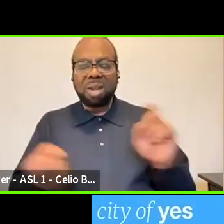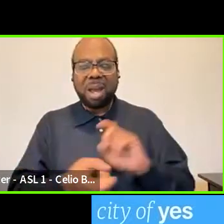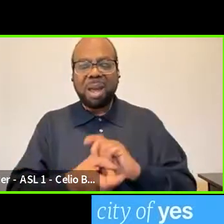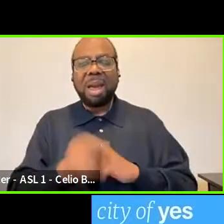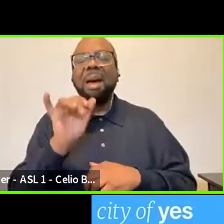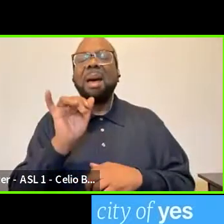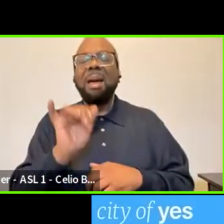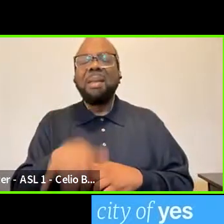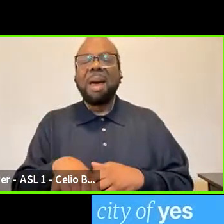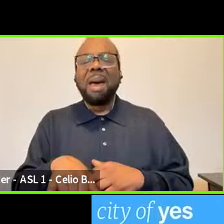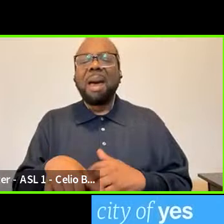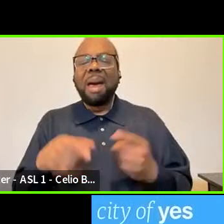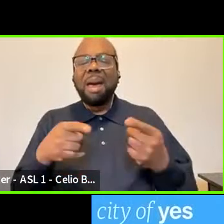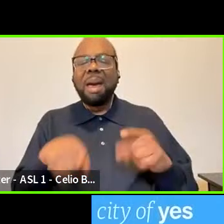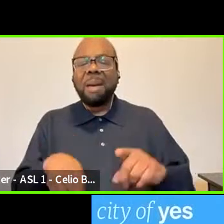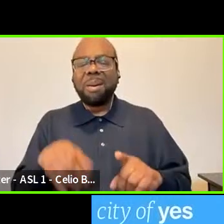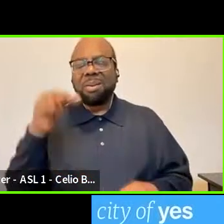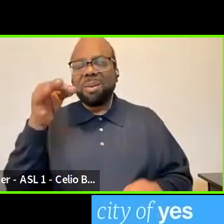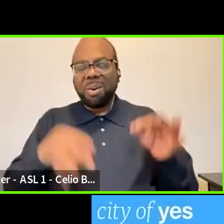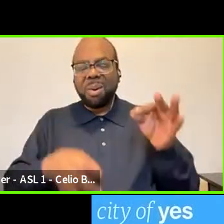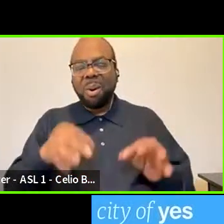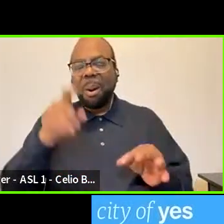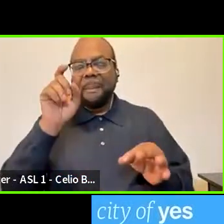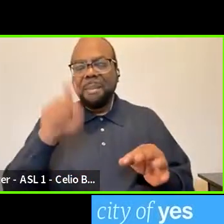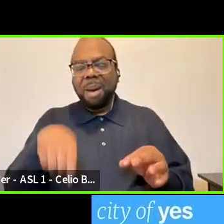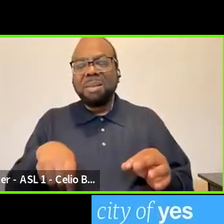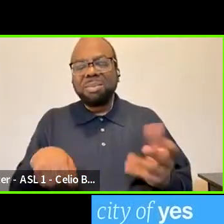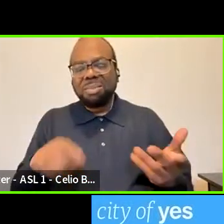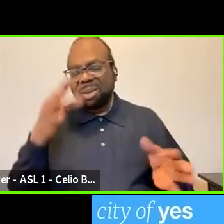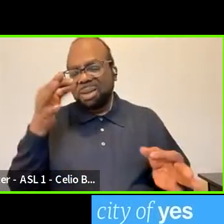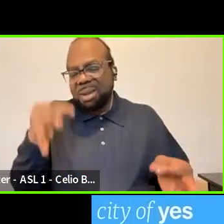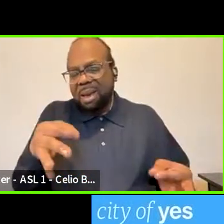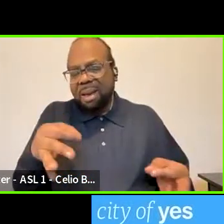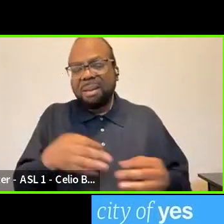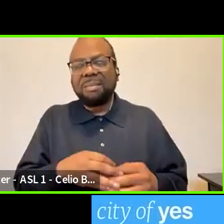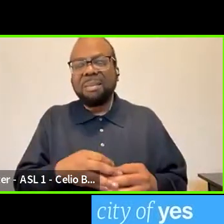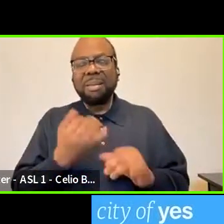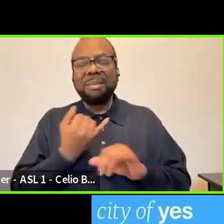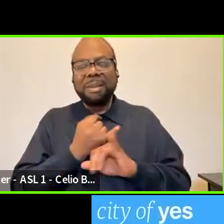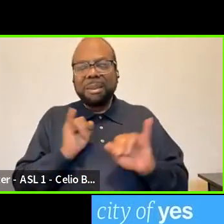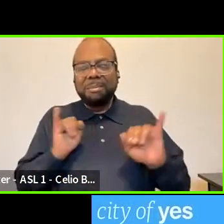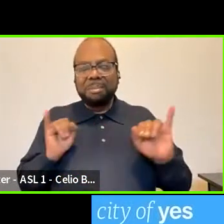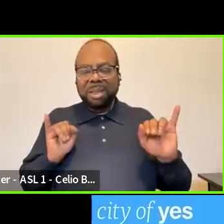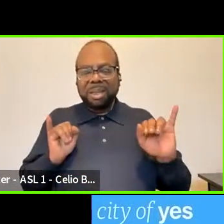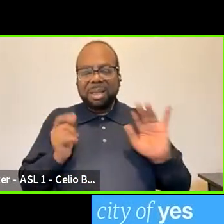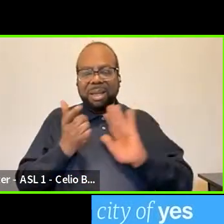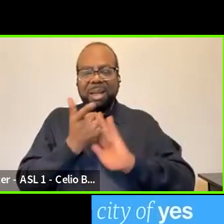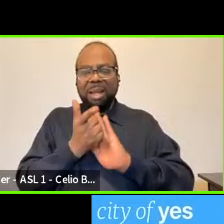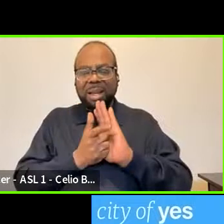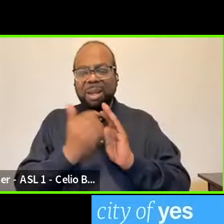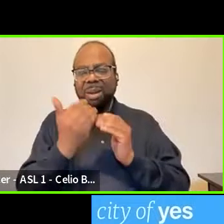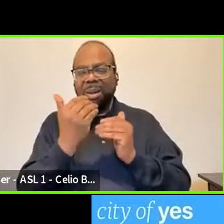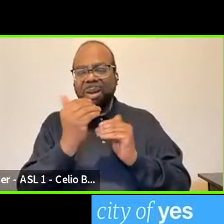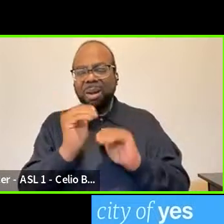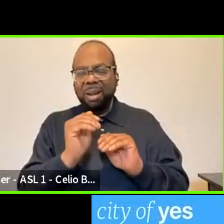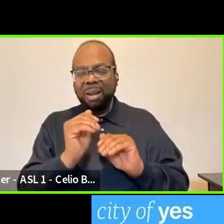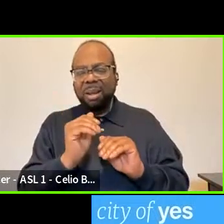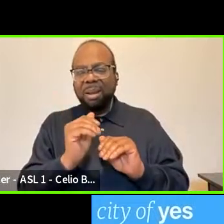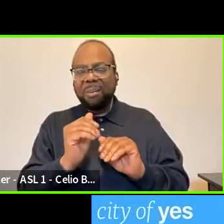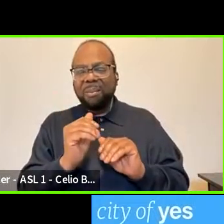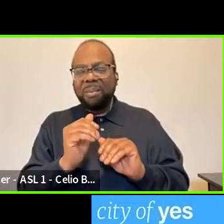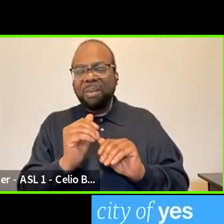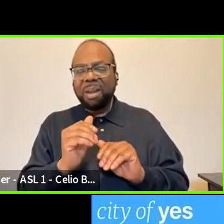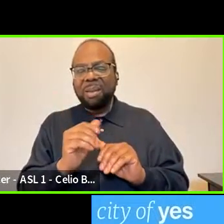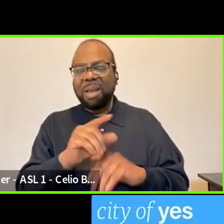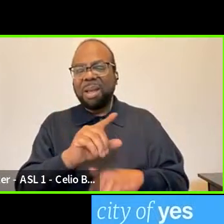that's something that ends up getting adjudicated by the court system. So it's independent legal restrictions on the site that the